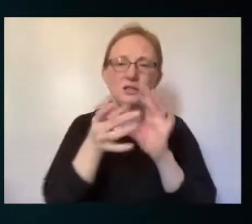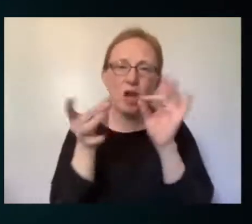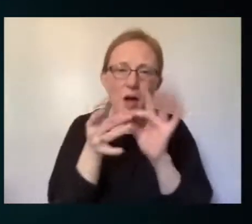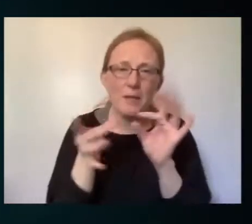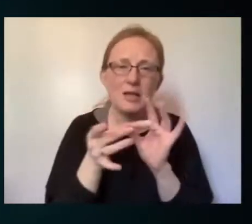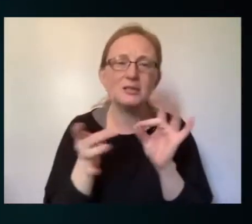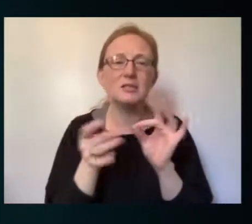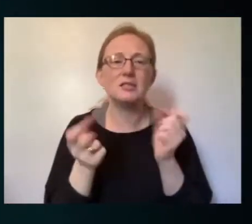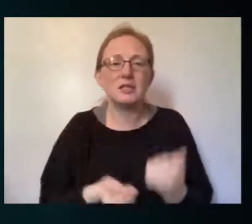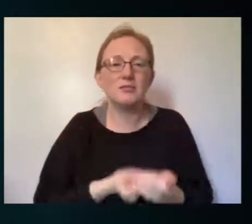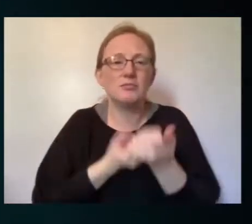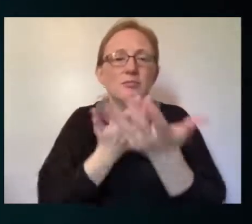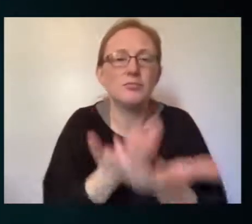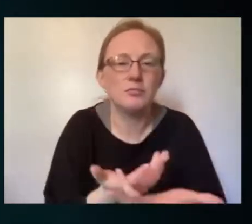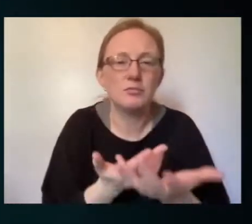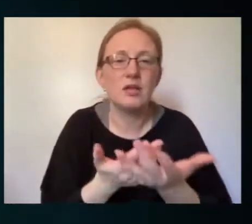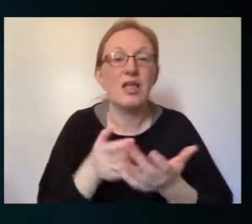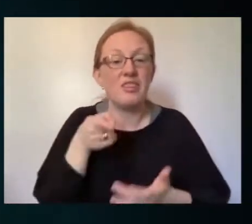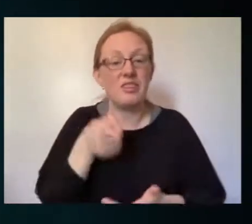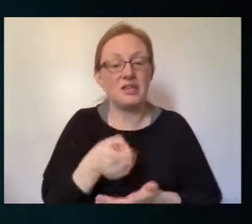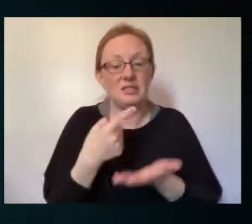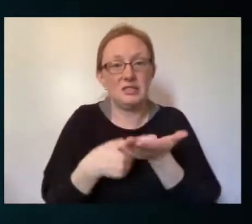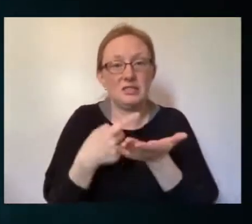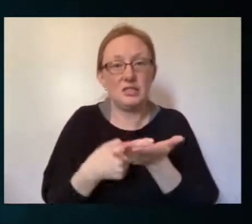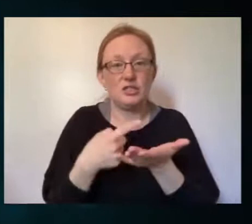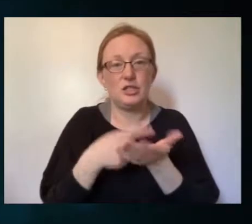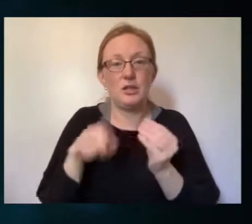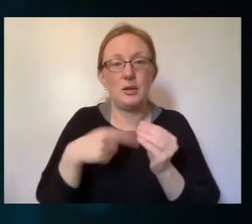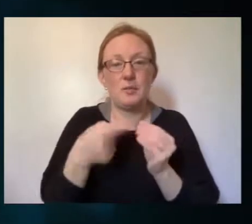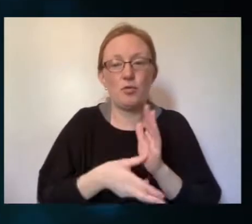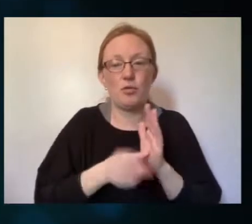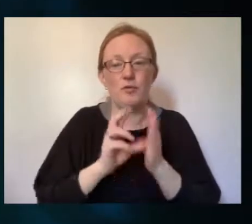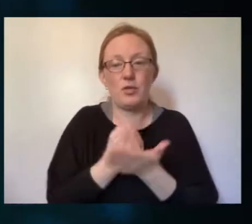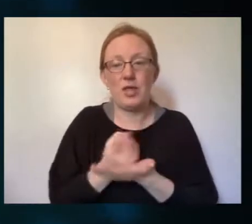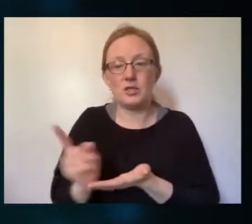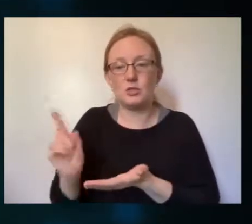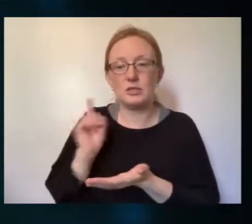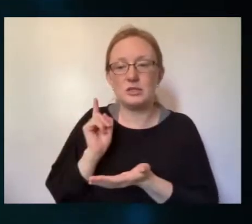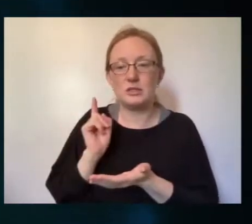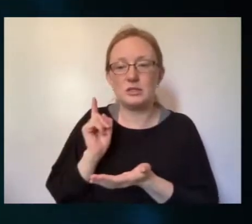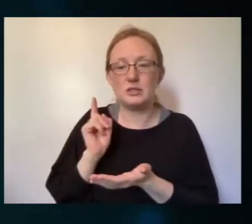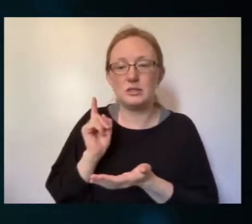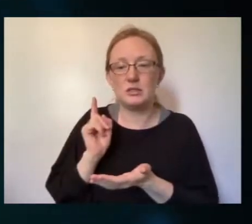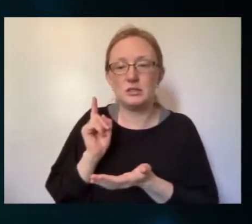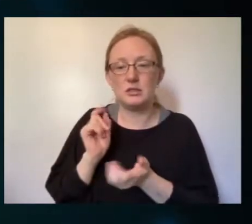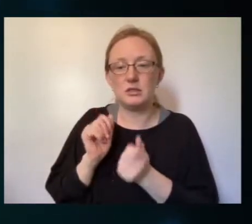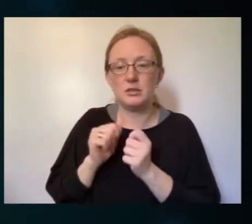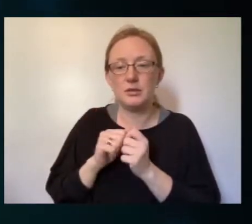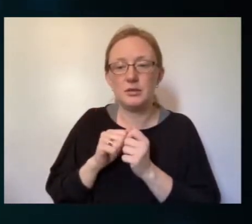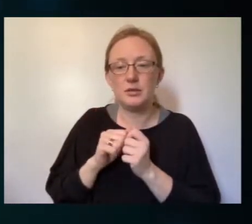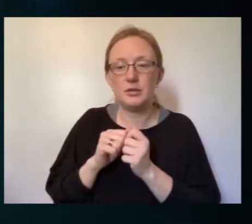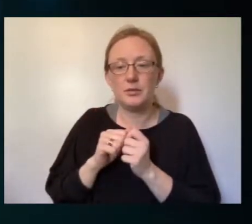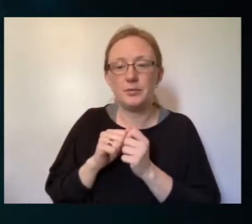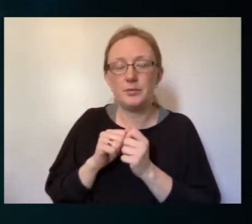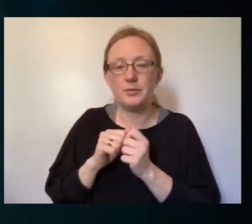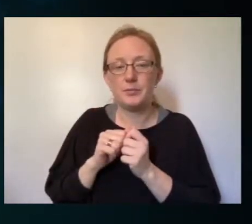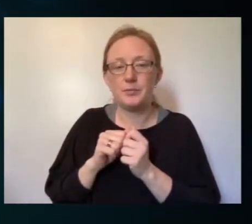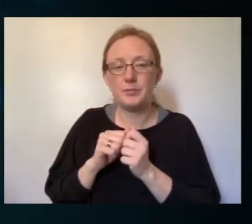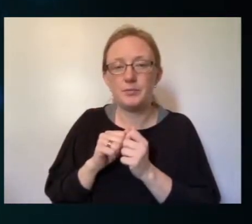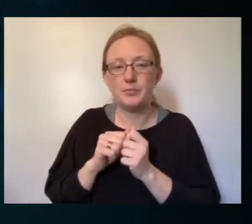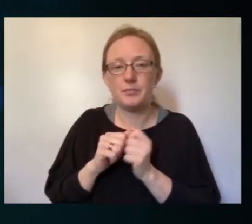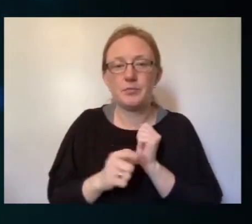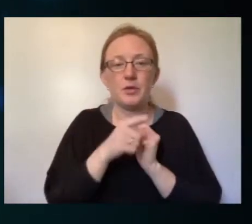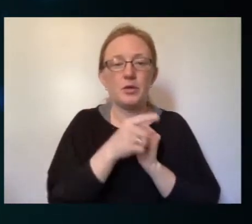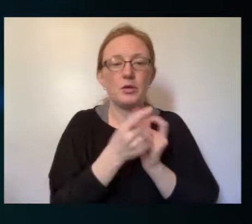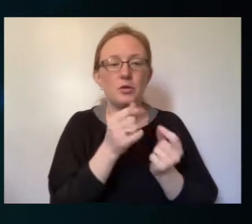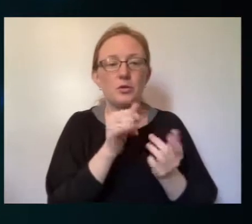We had a rich discussion about reviewing last week, and we'll be continuing some of these conversations